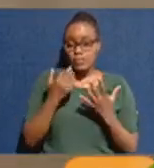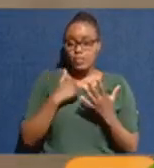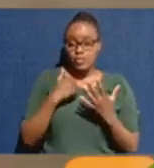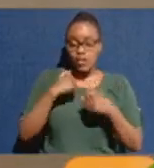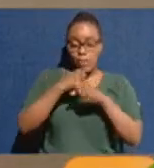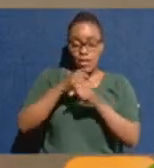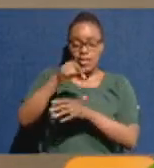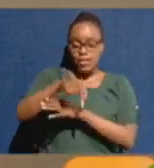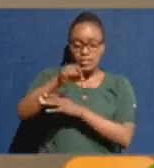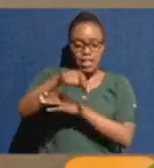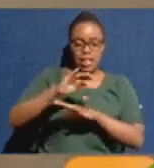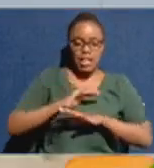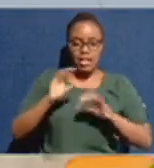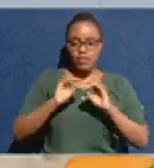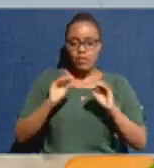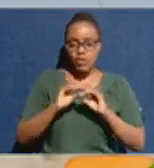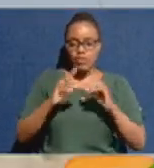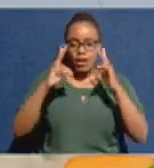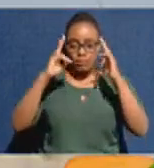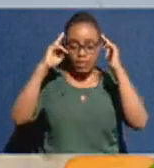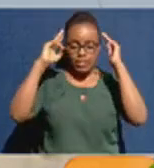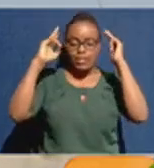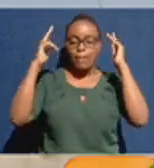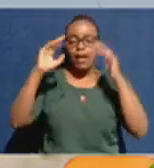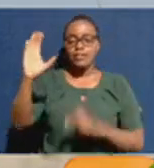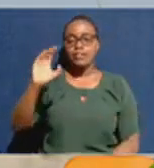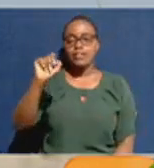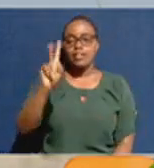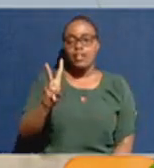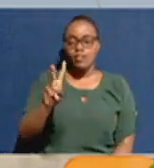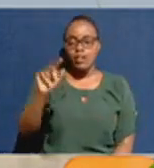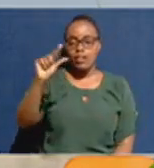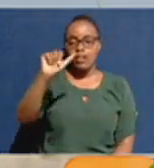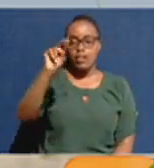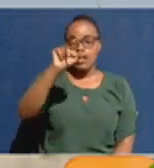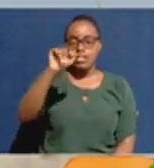ground. Mashirima Kapombe, Citizen TV, Ganze, Kilifi County.